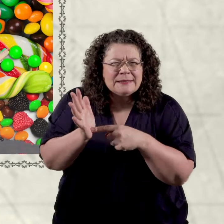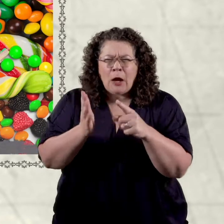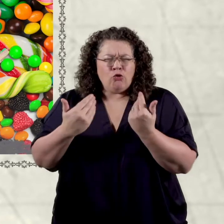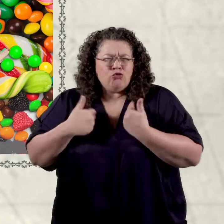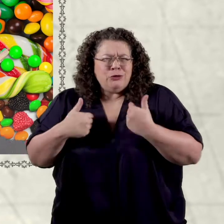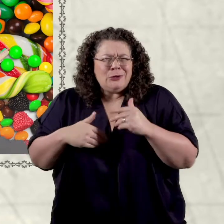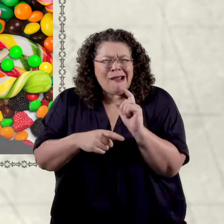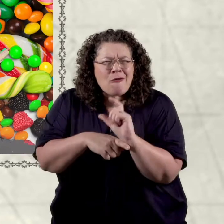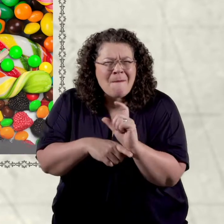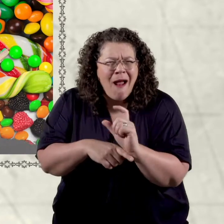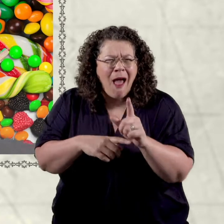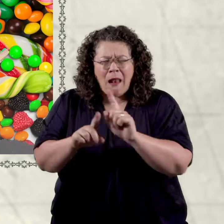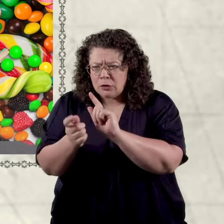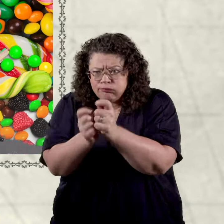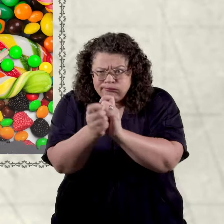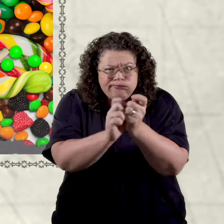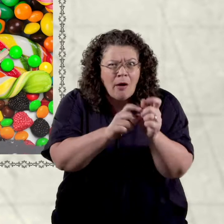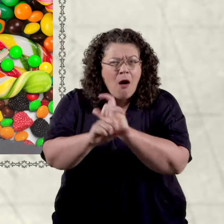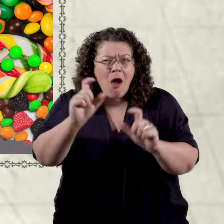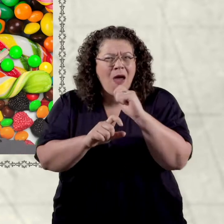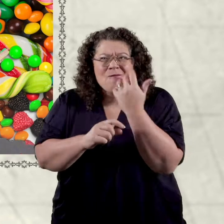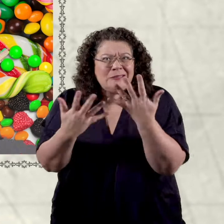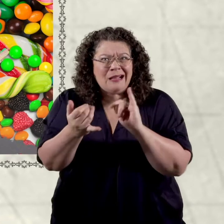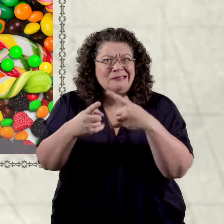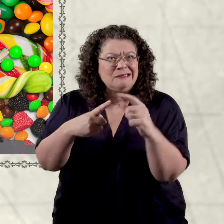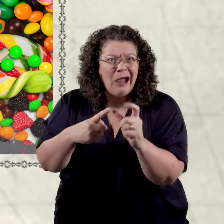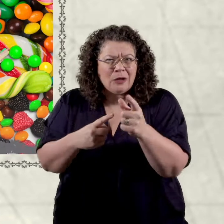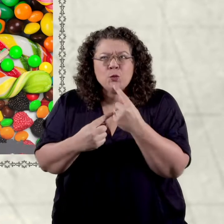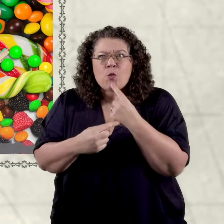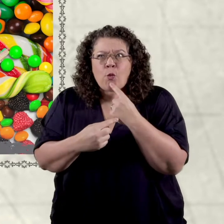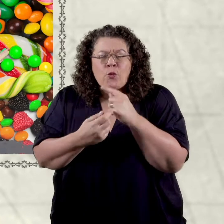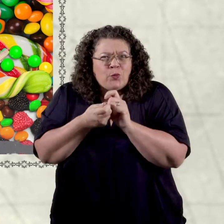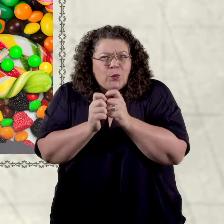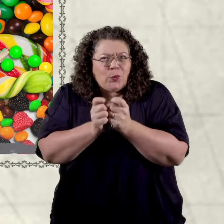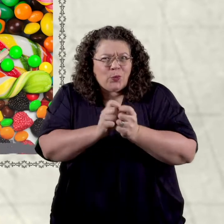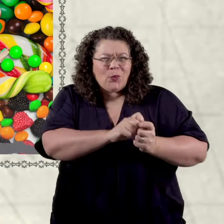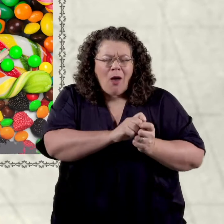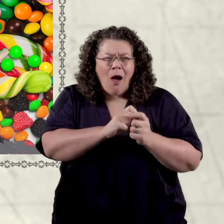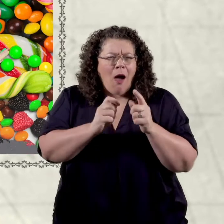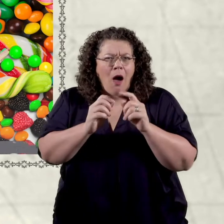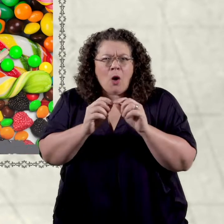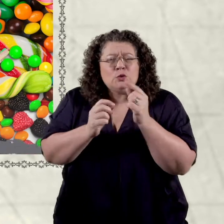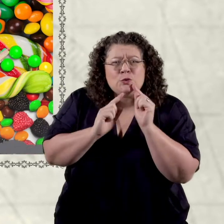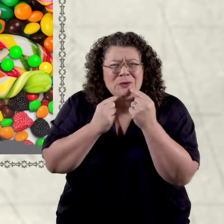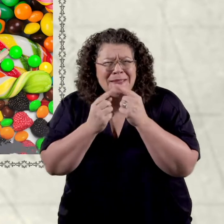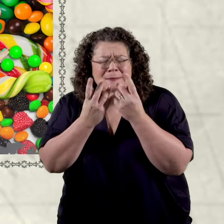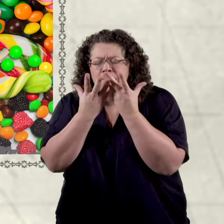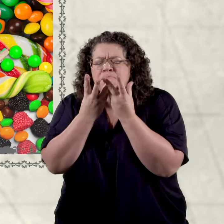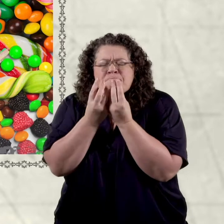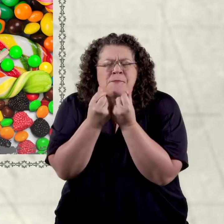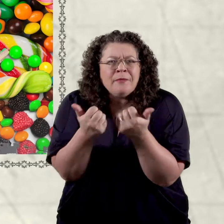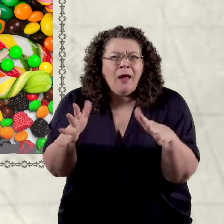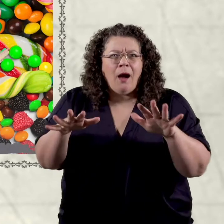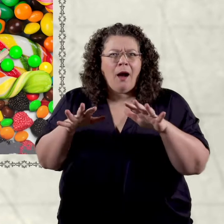10 seconds as you suck them, and little feathery sweets that melt away deliciously the moment you put